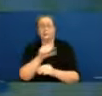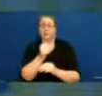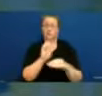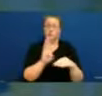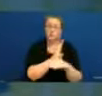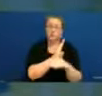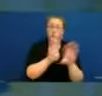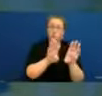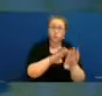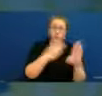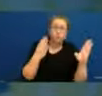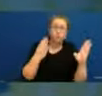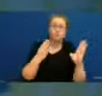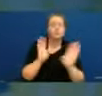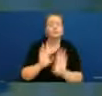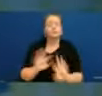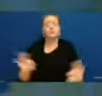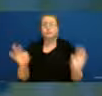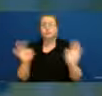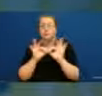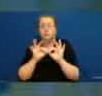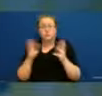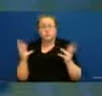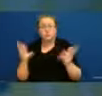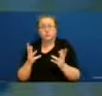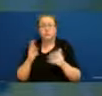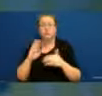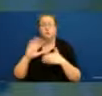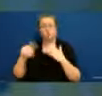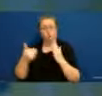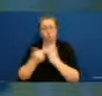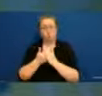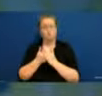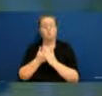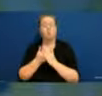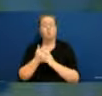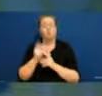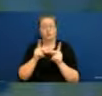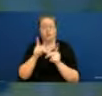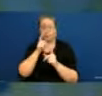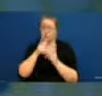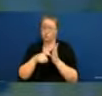open, like all of our other goals in the system, is critically important for all those patients